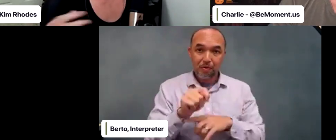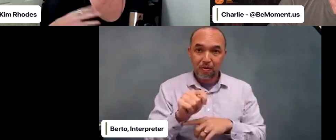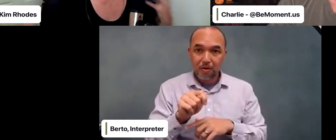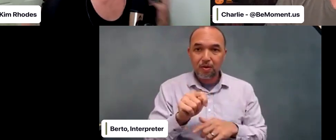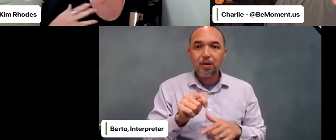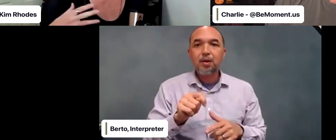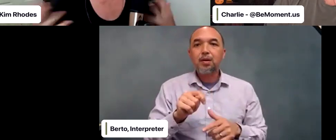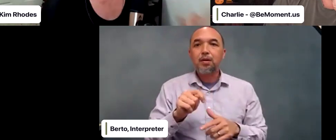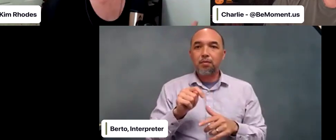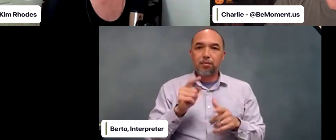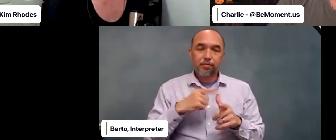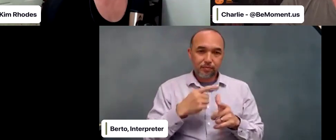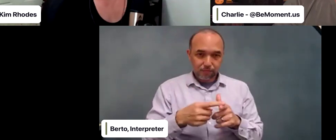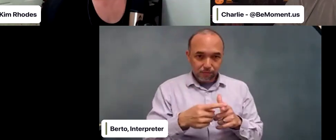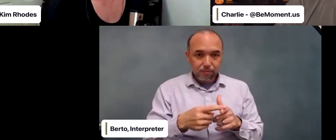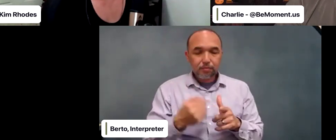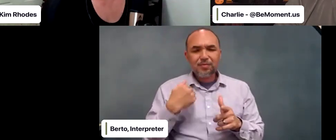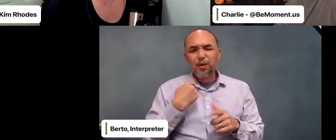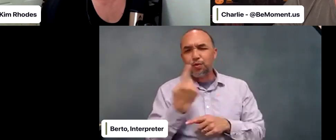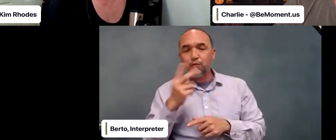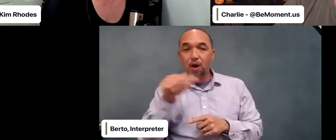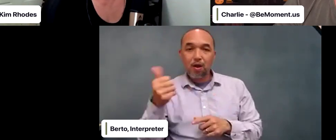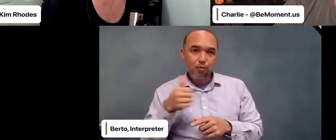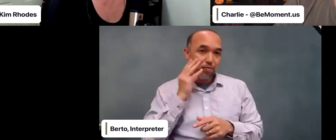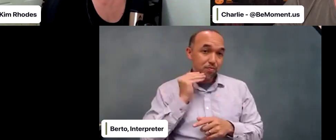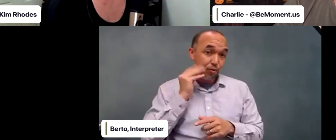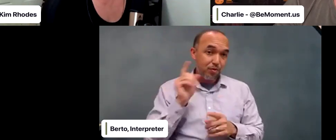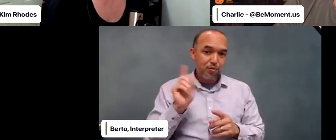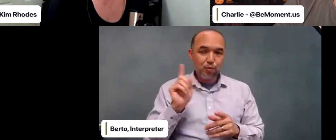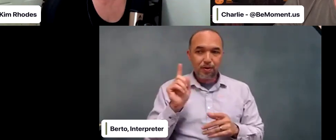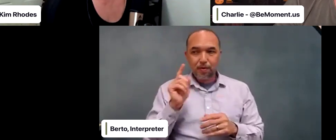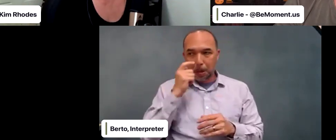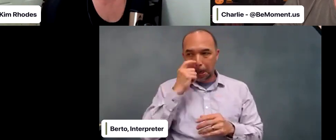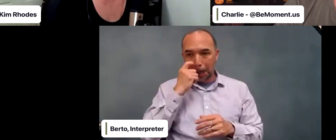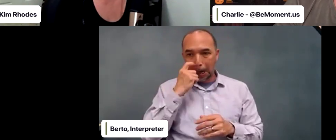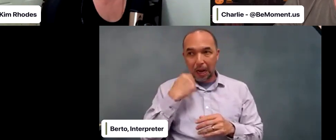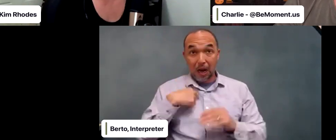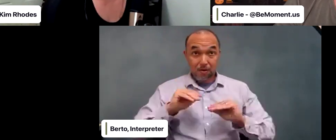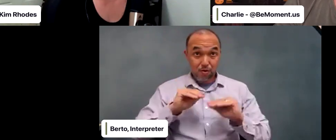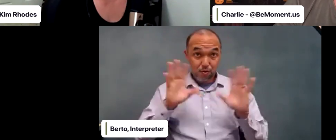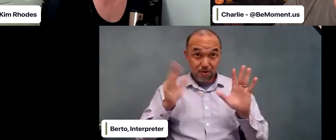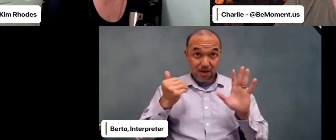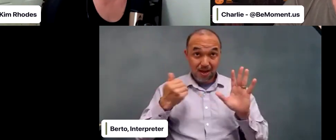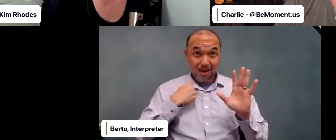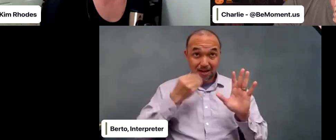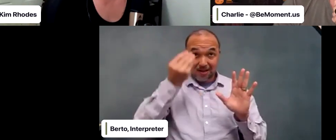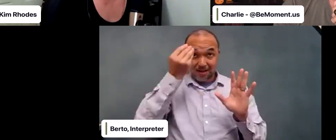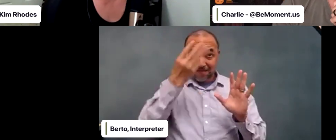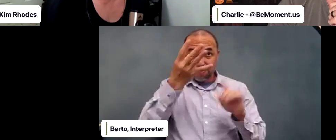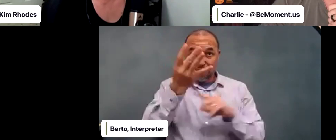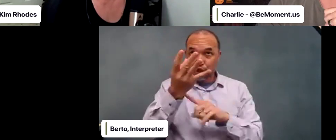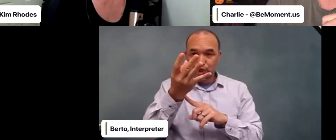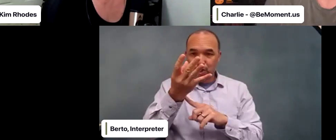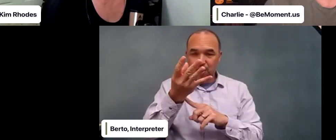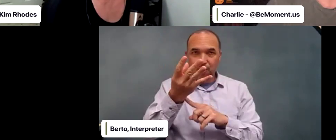had a couple other experiences where I very clearly had information that I had no way of